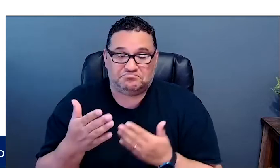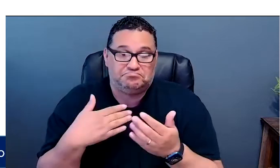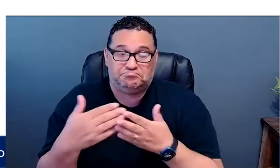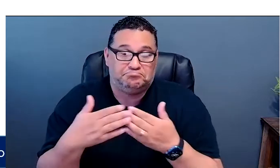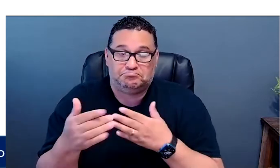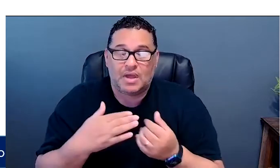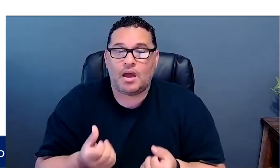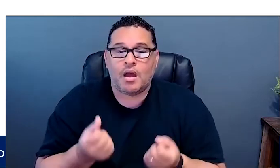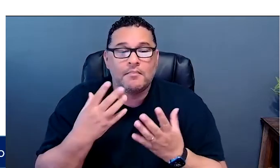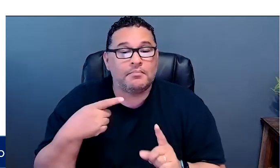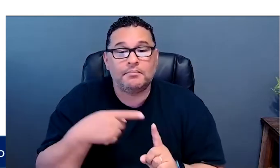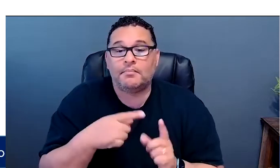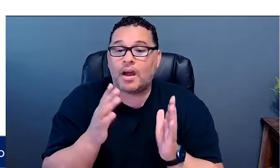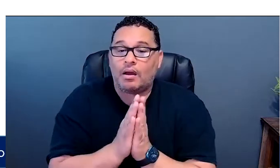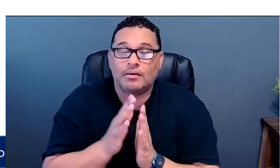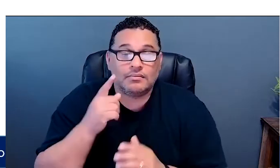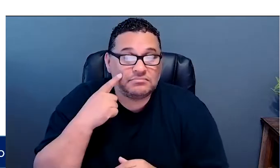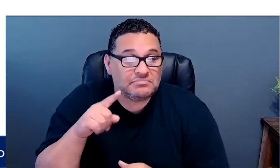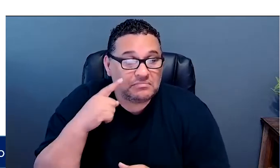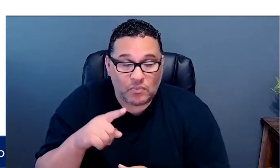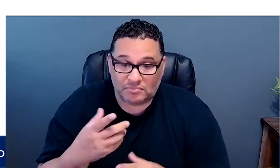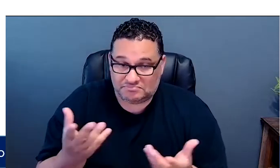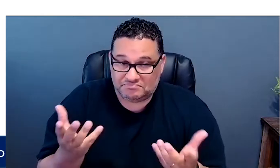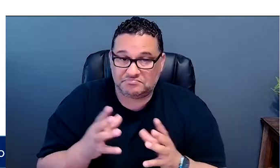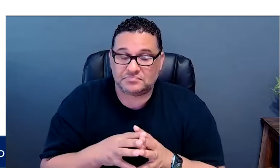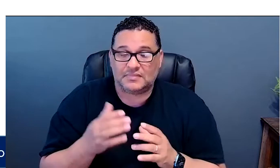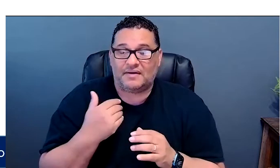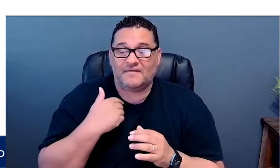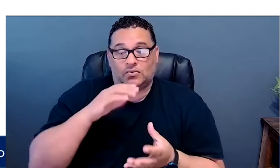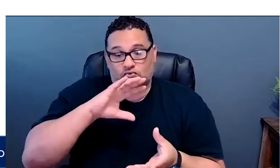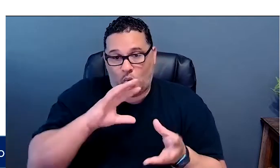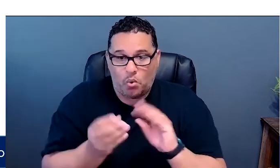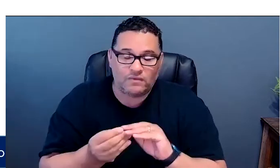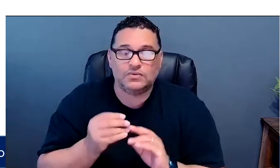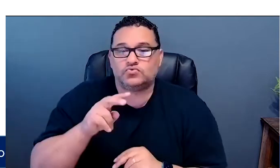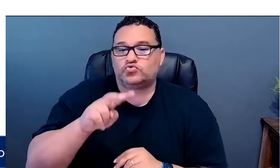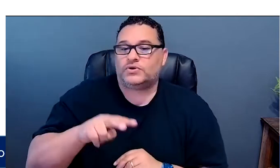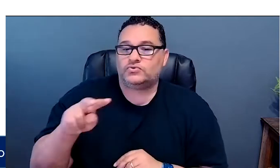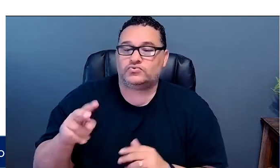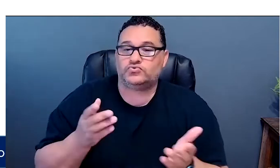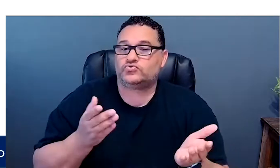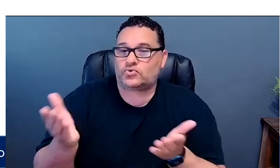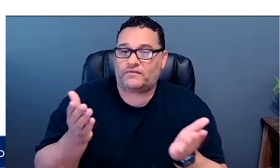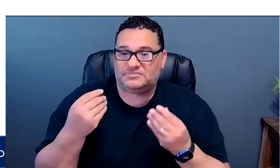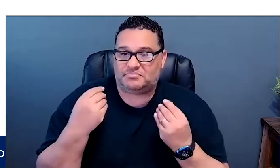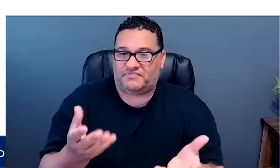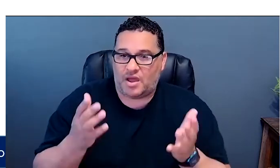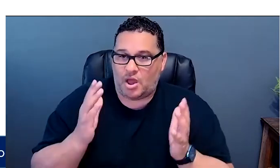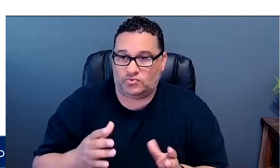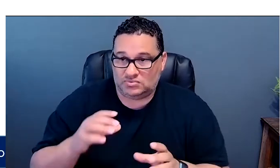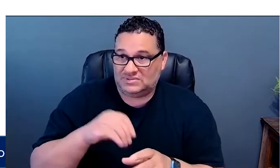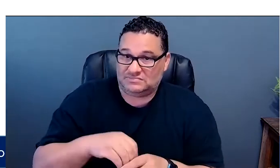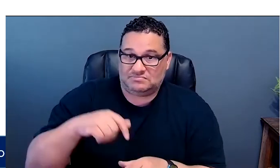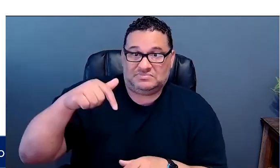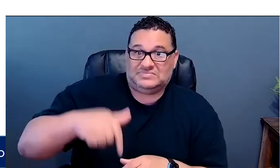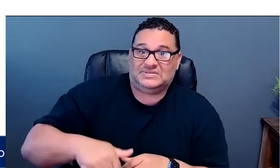for. We have a total of 22 service providers in the state of Arizona for